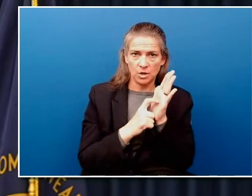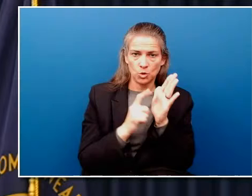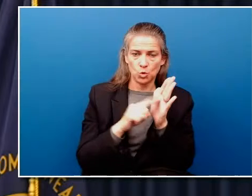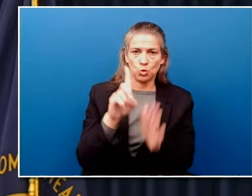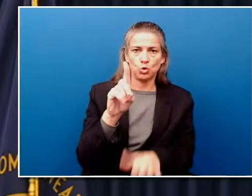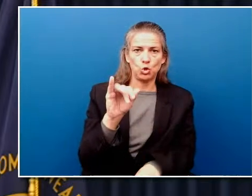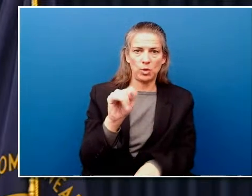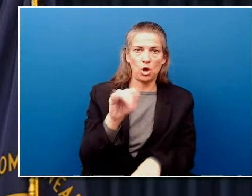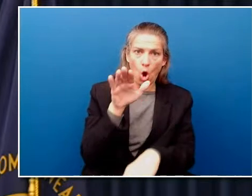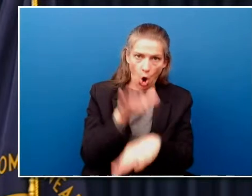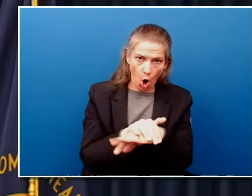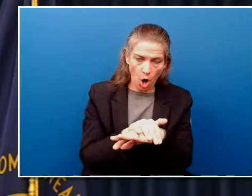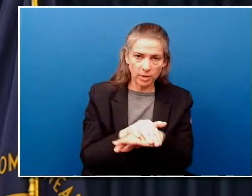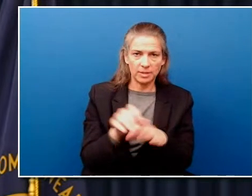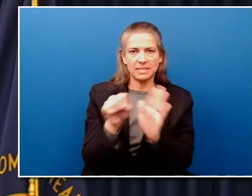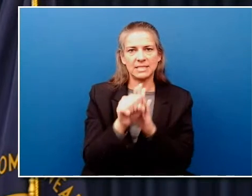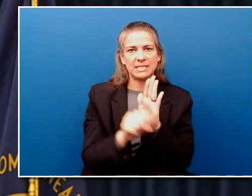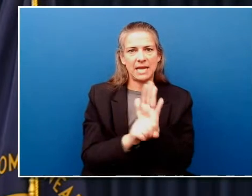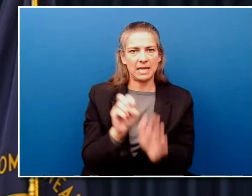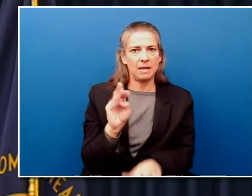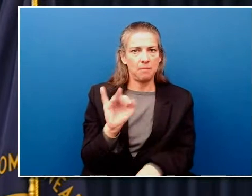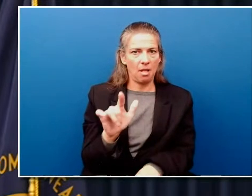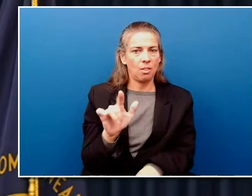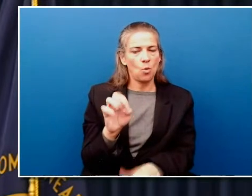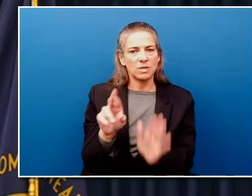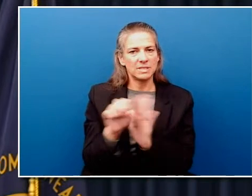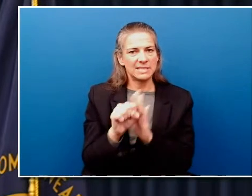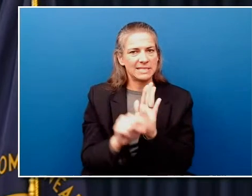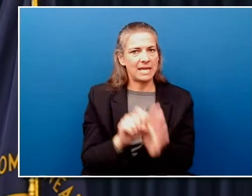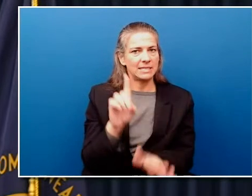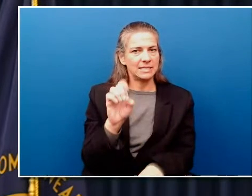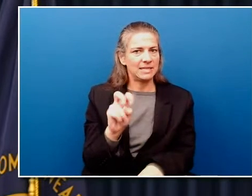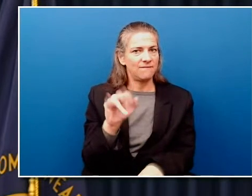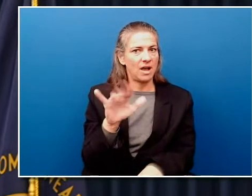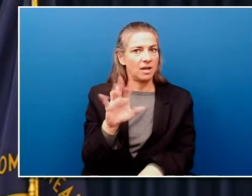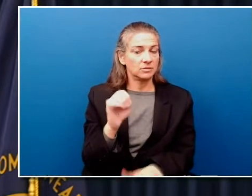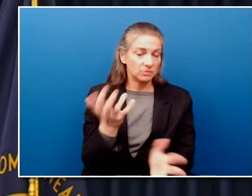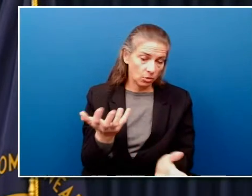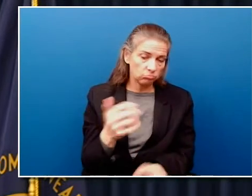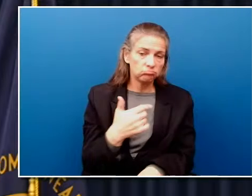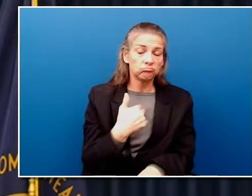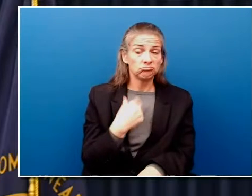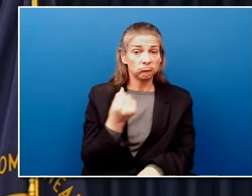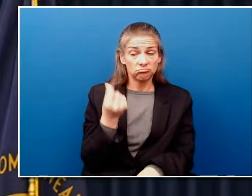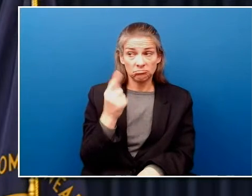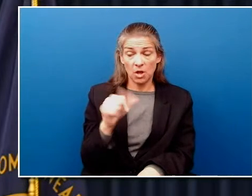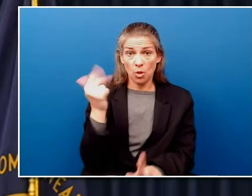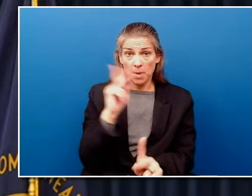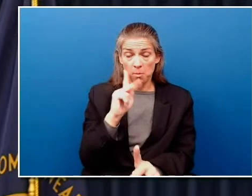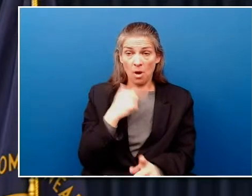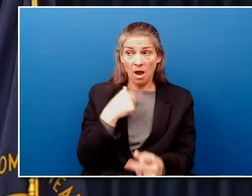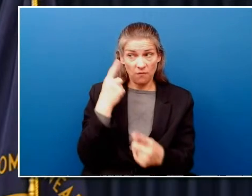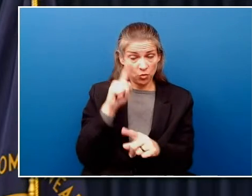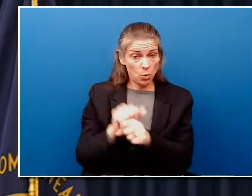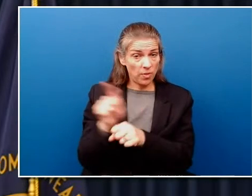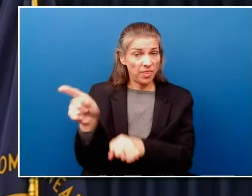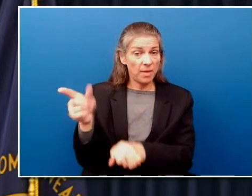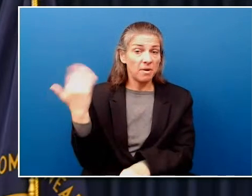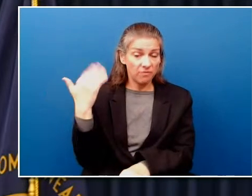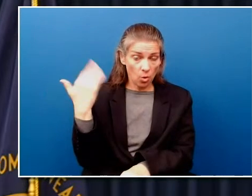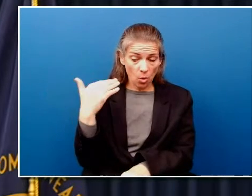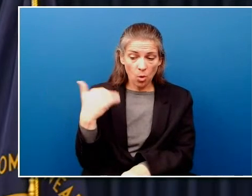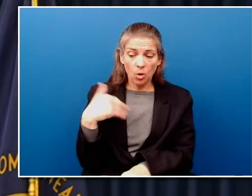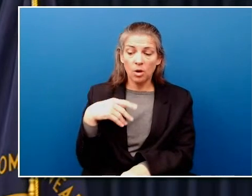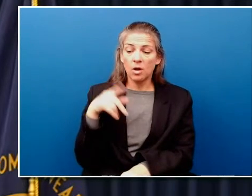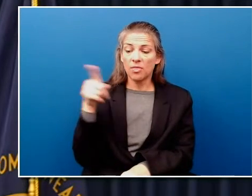on state emails or state devices. So again, I get that other people that I've agreed with in the past view this bill